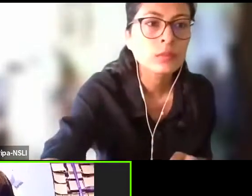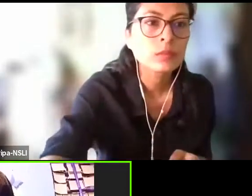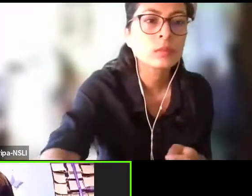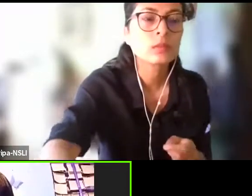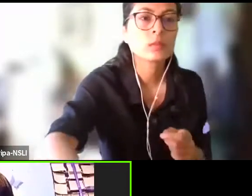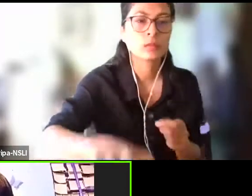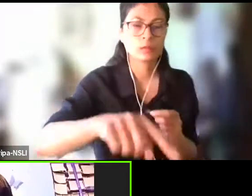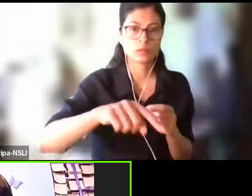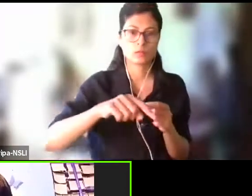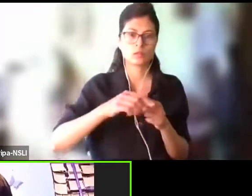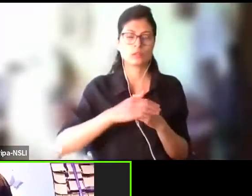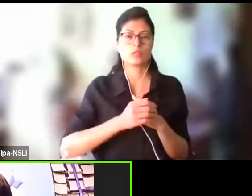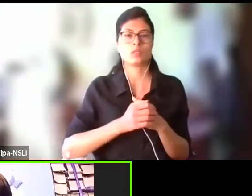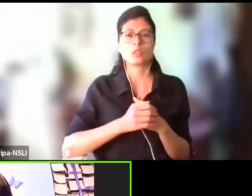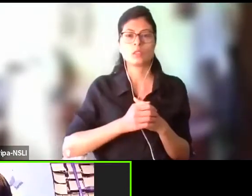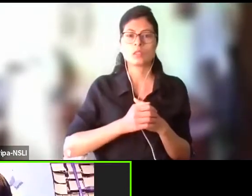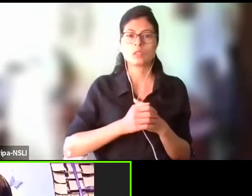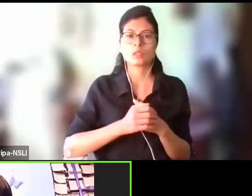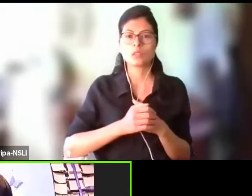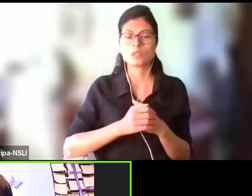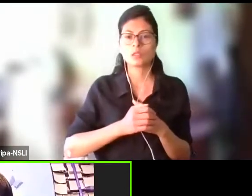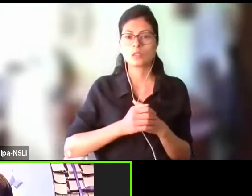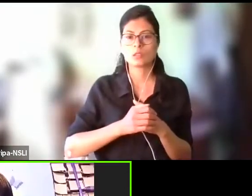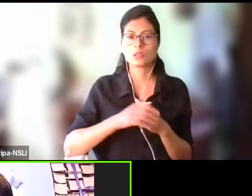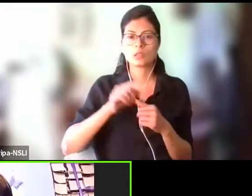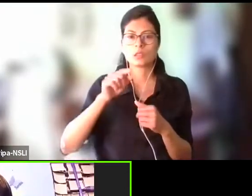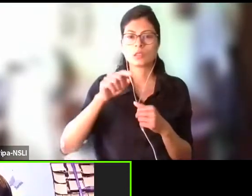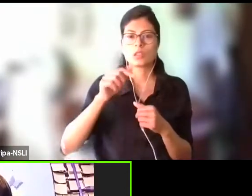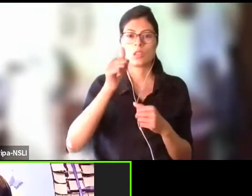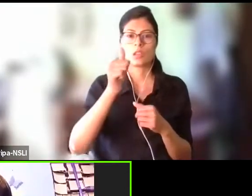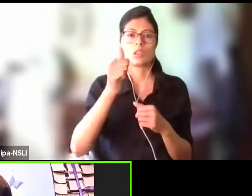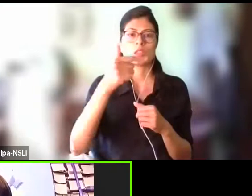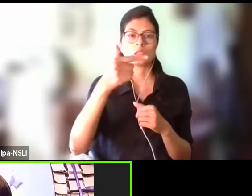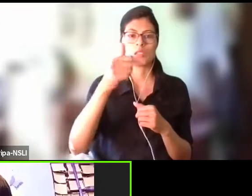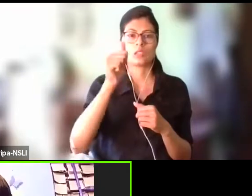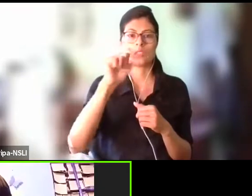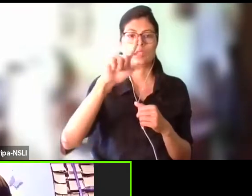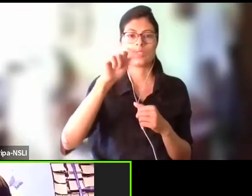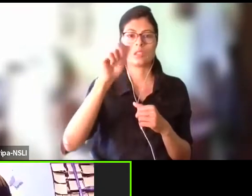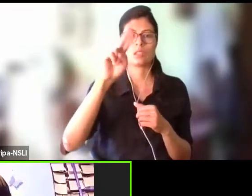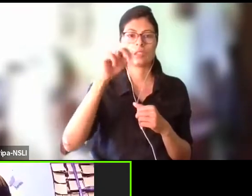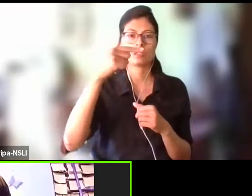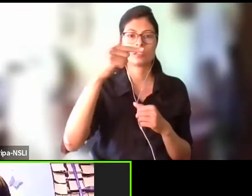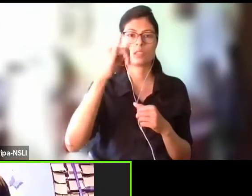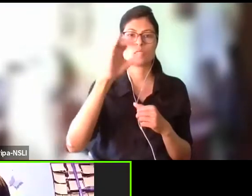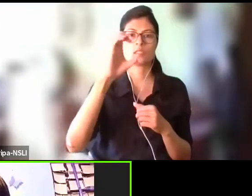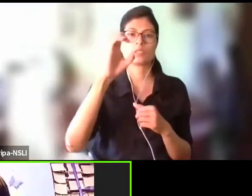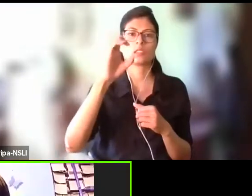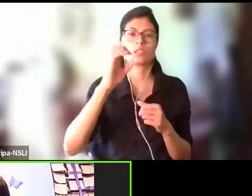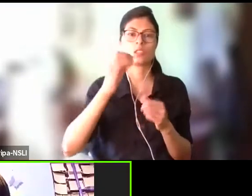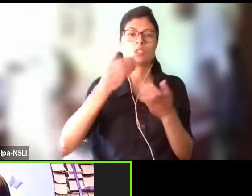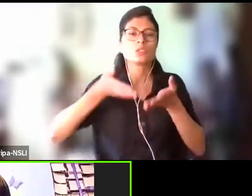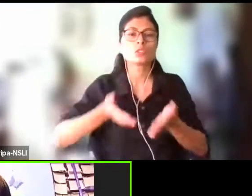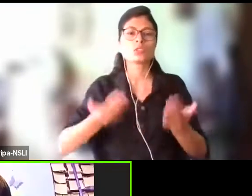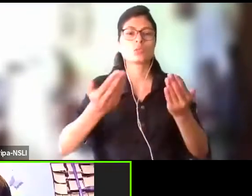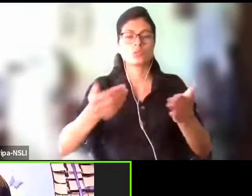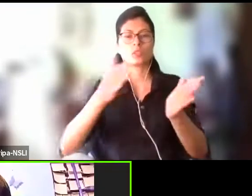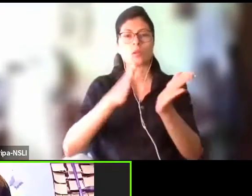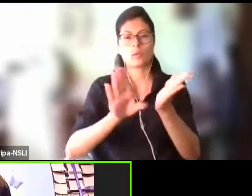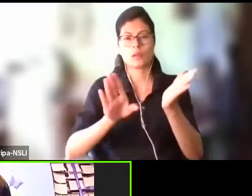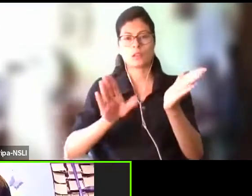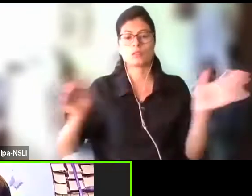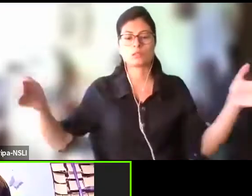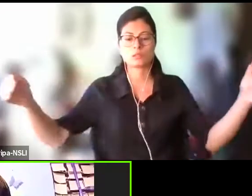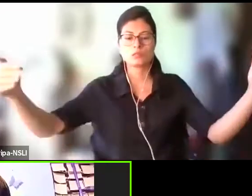Ocean, a community forest, and also by the active Mount Cameroon, which